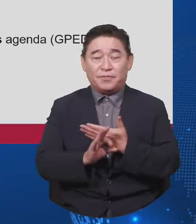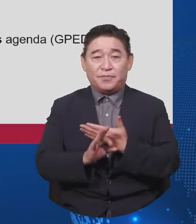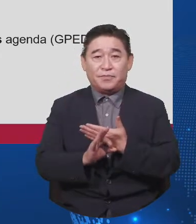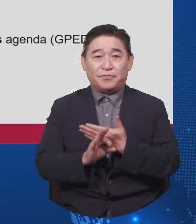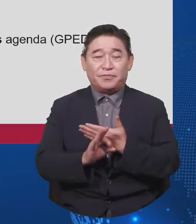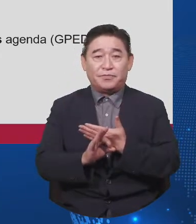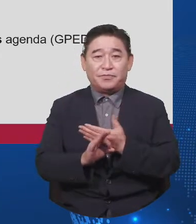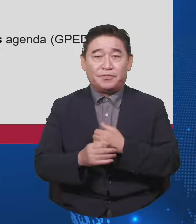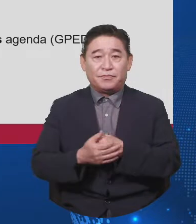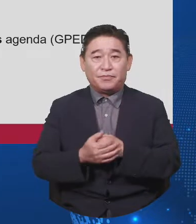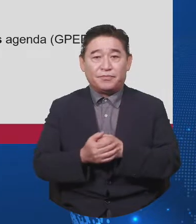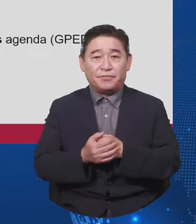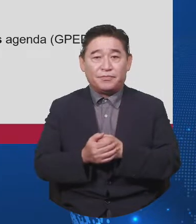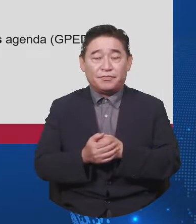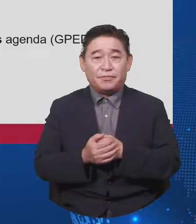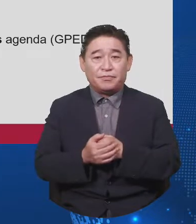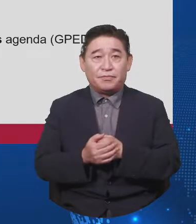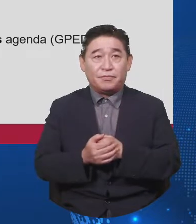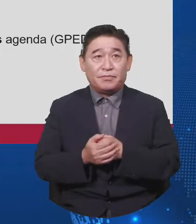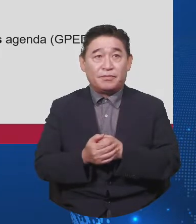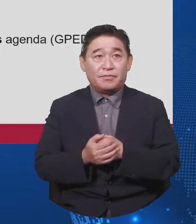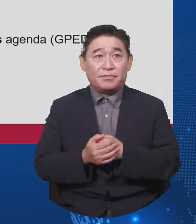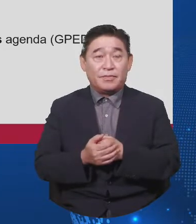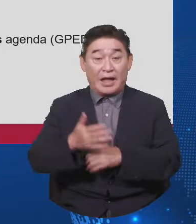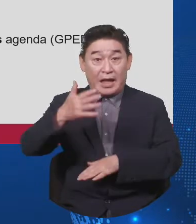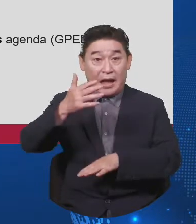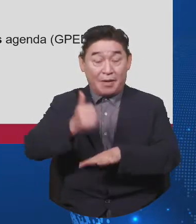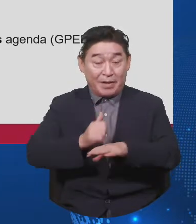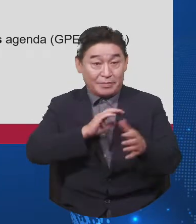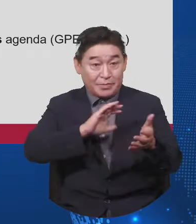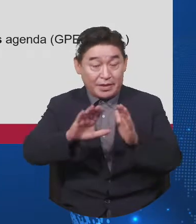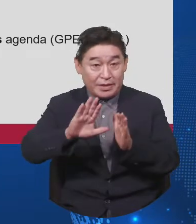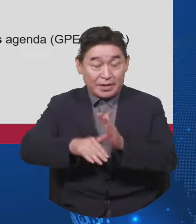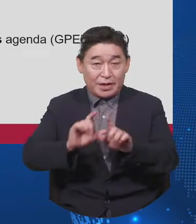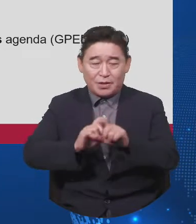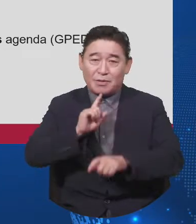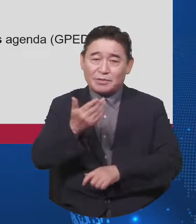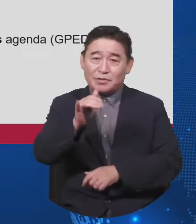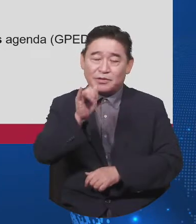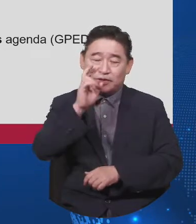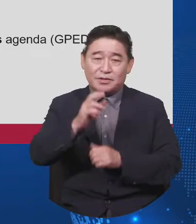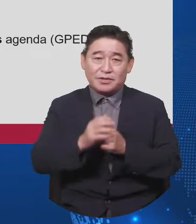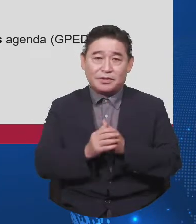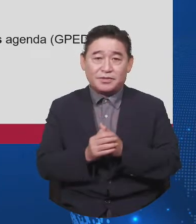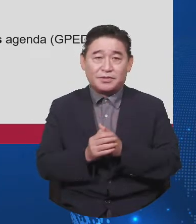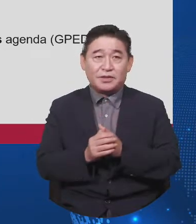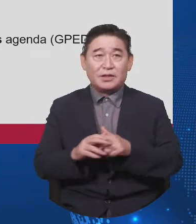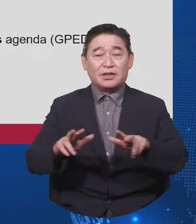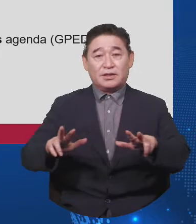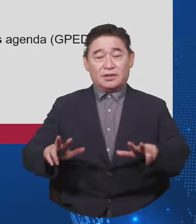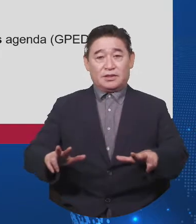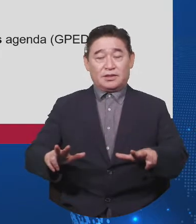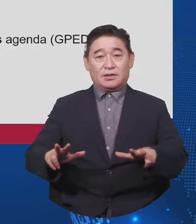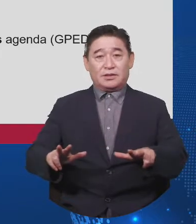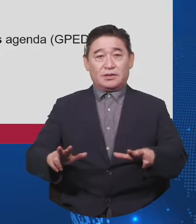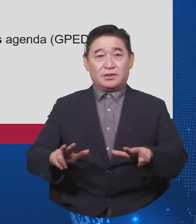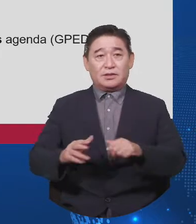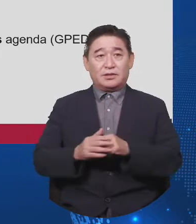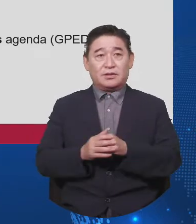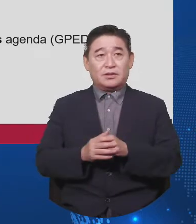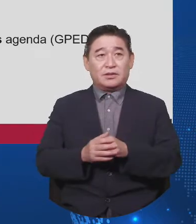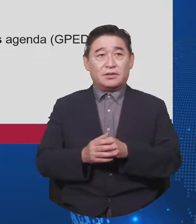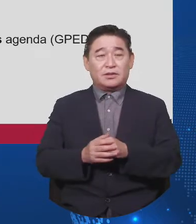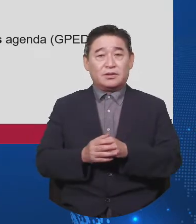this in the roundtable discussion later on. We still have a very limited dialogue between Southern and Northern providers. This is